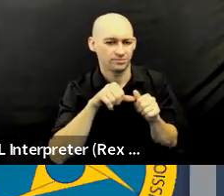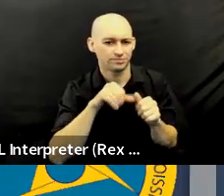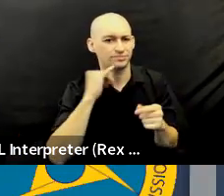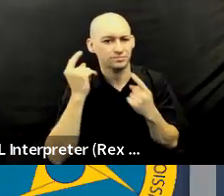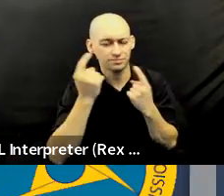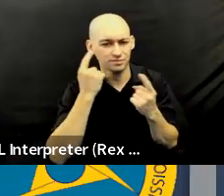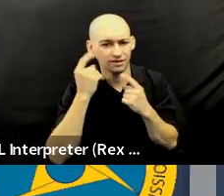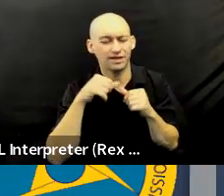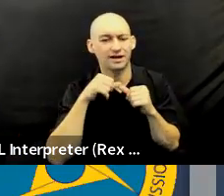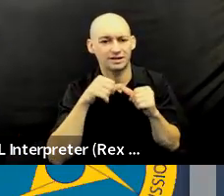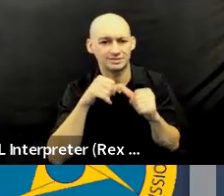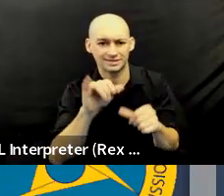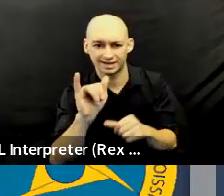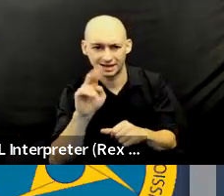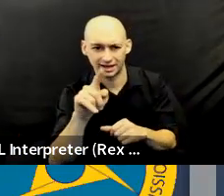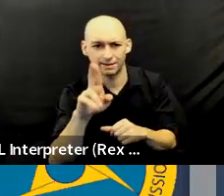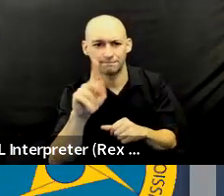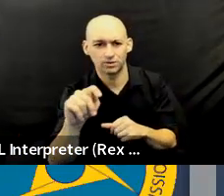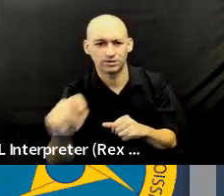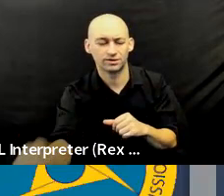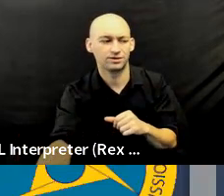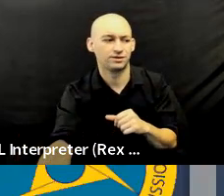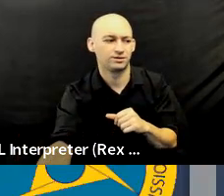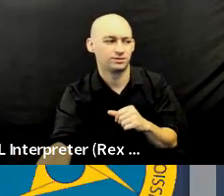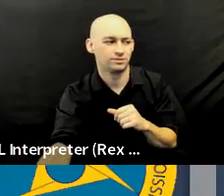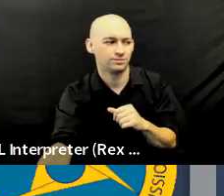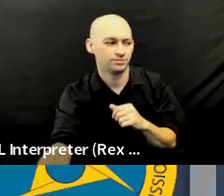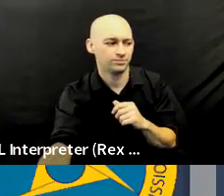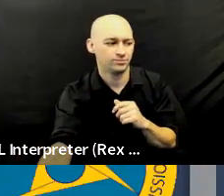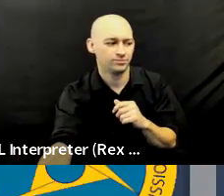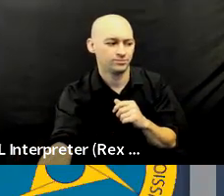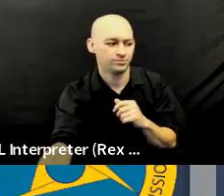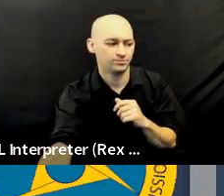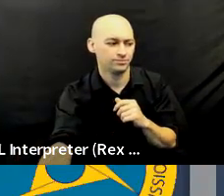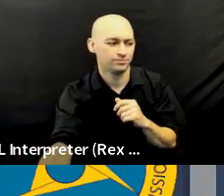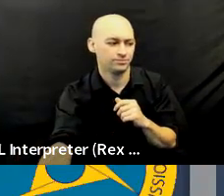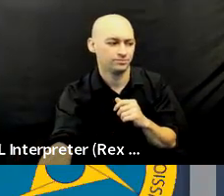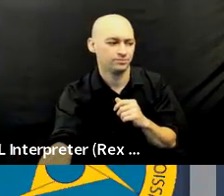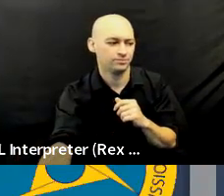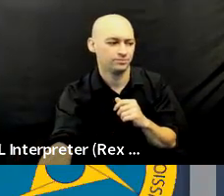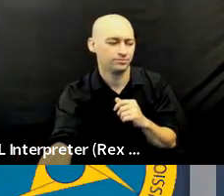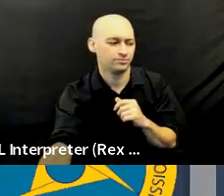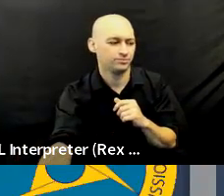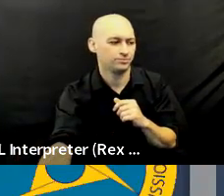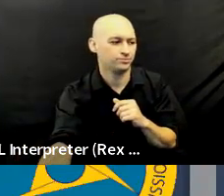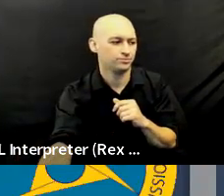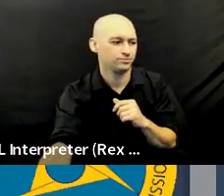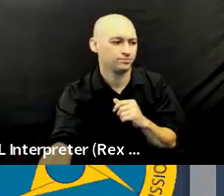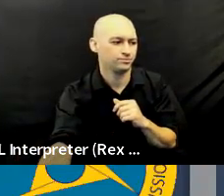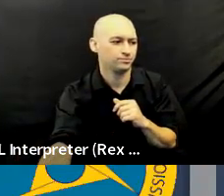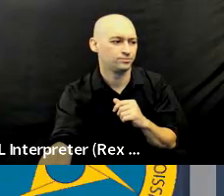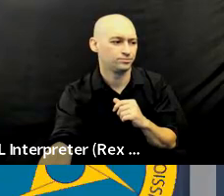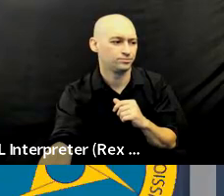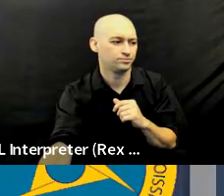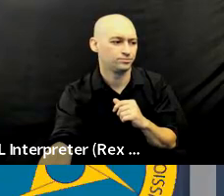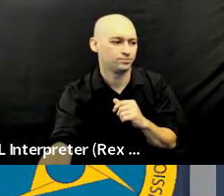constant input and your expertise, giving people information, your presence on site, it